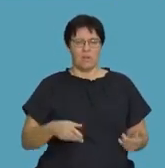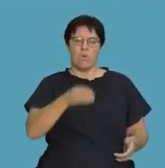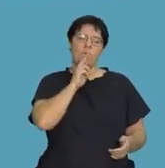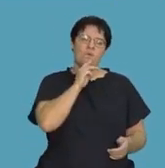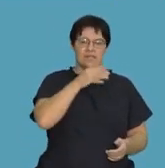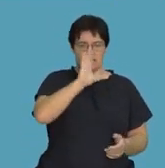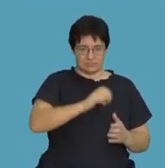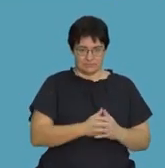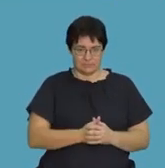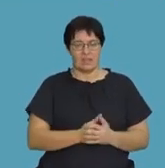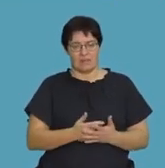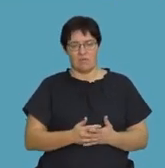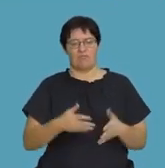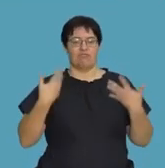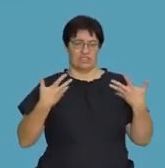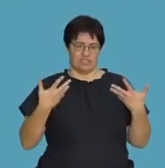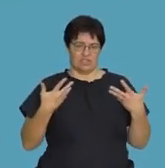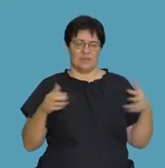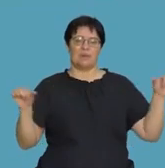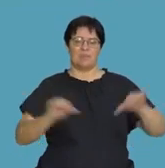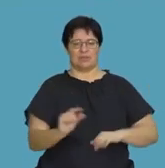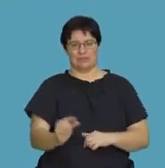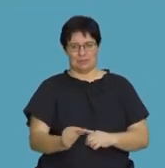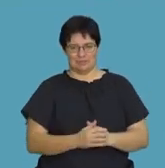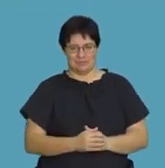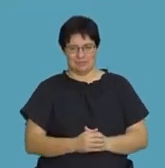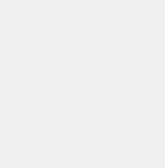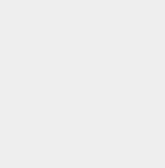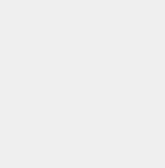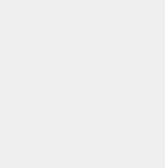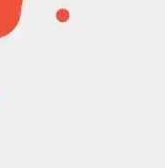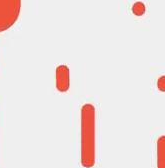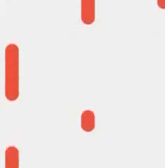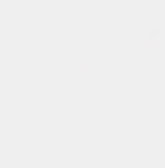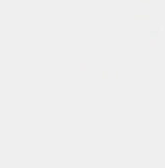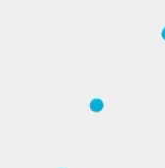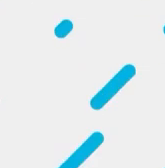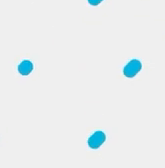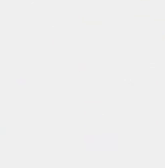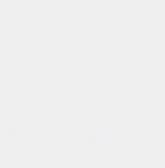water, and freshen up, and we'll be back with some more.